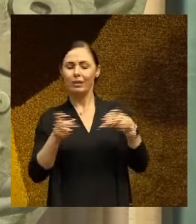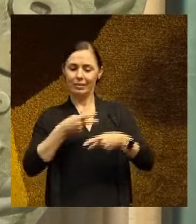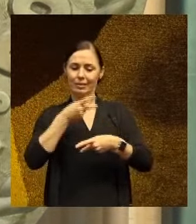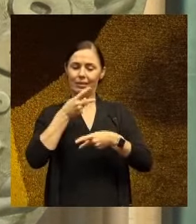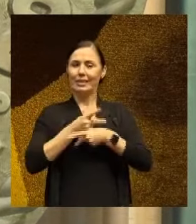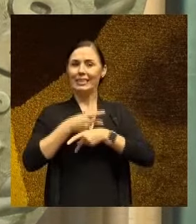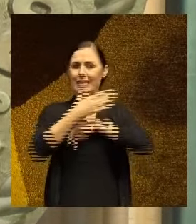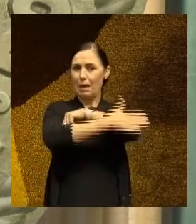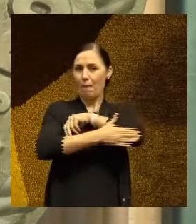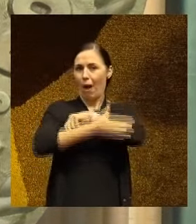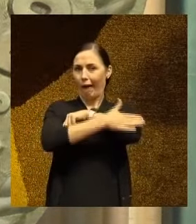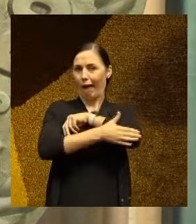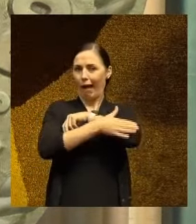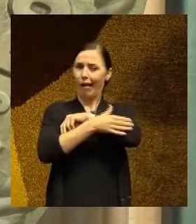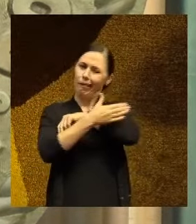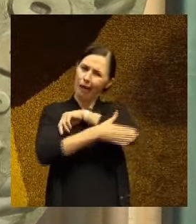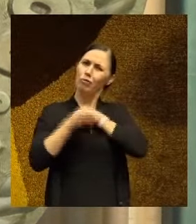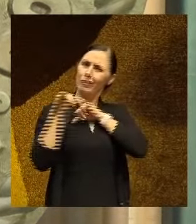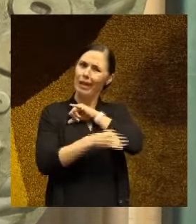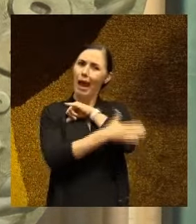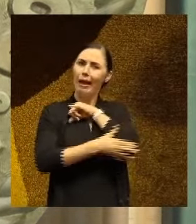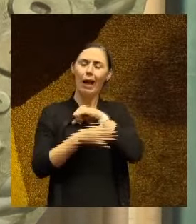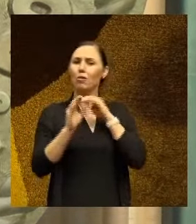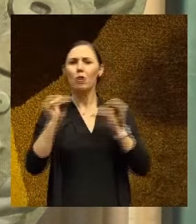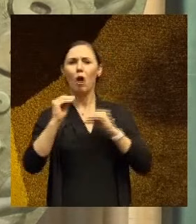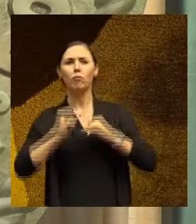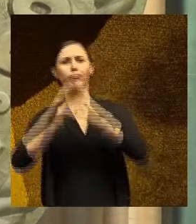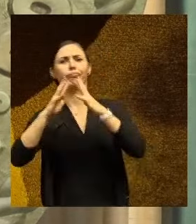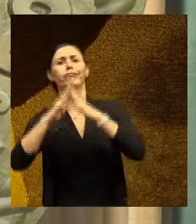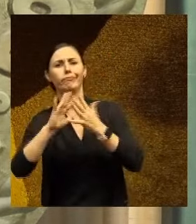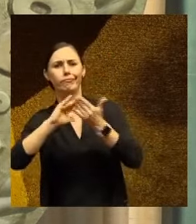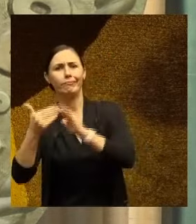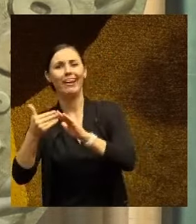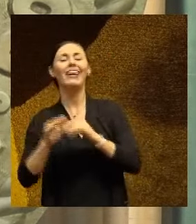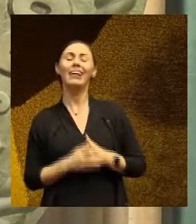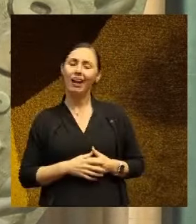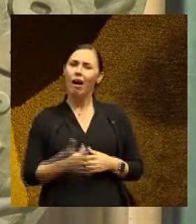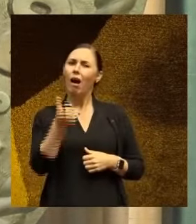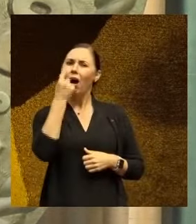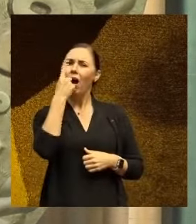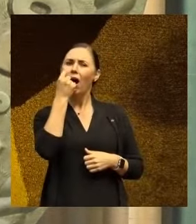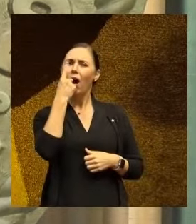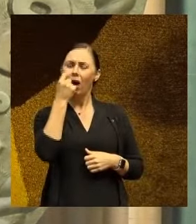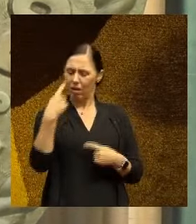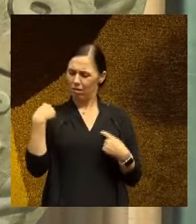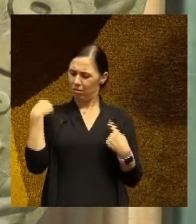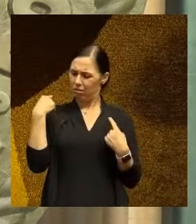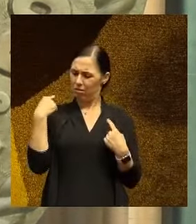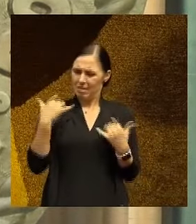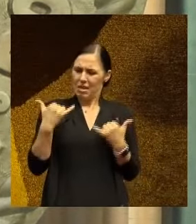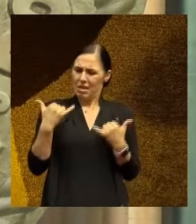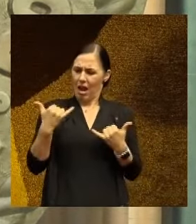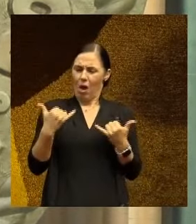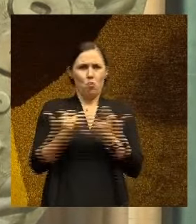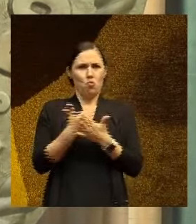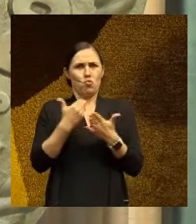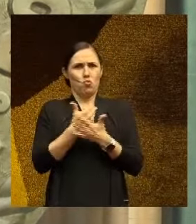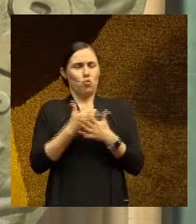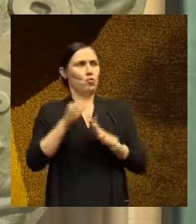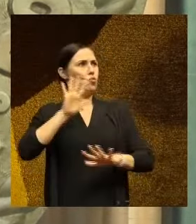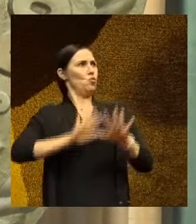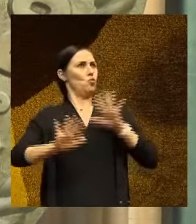country. In an era that is propelling us through unprecedented changes and